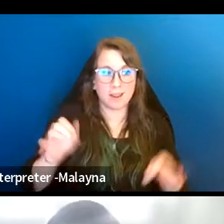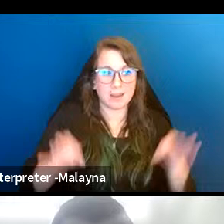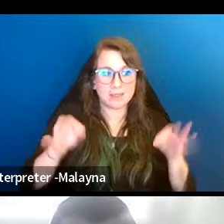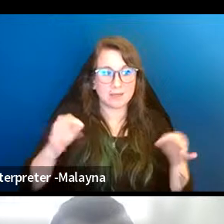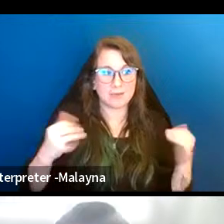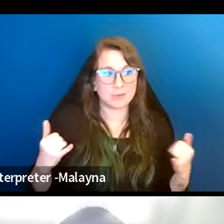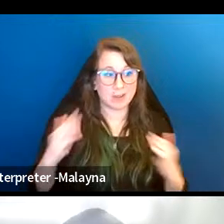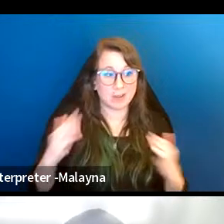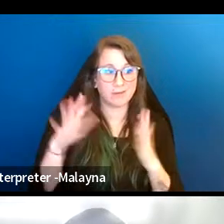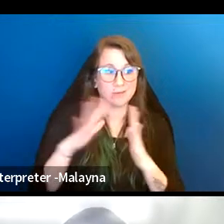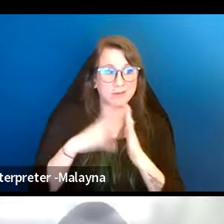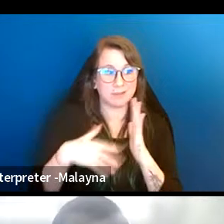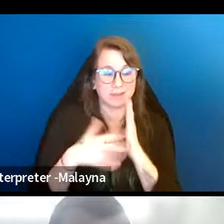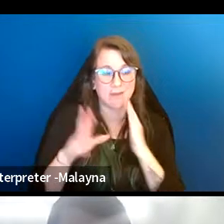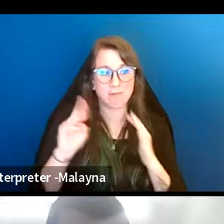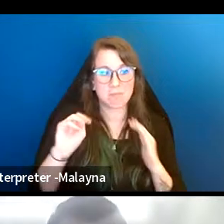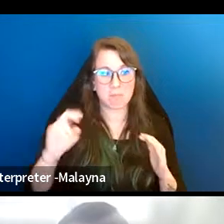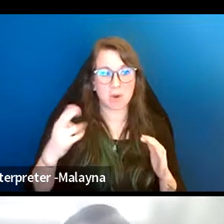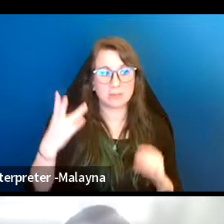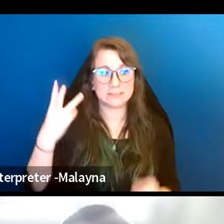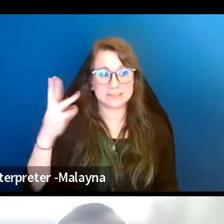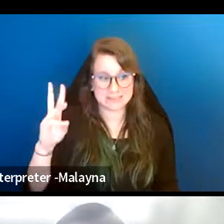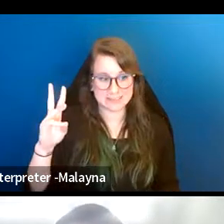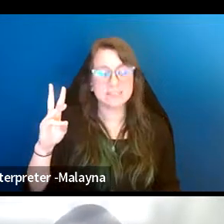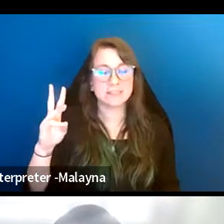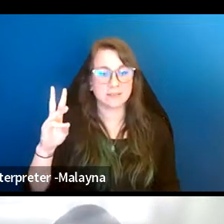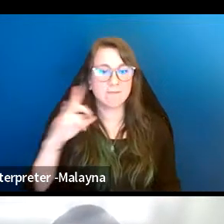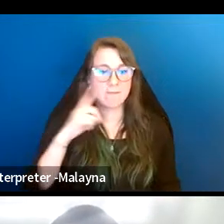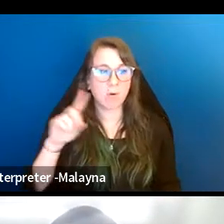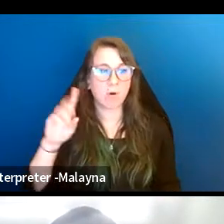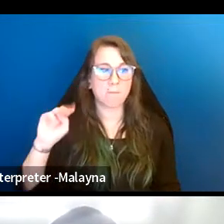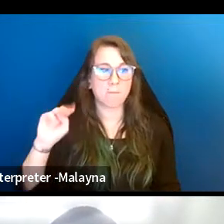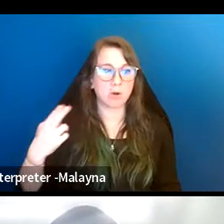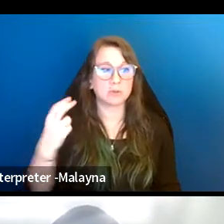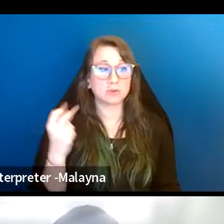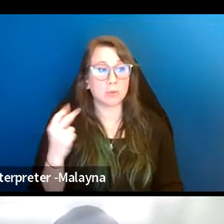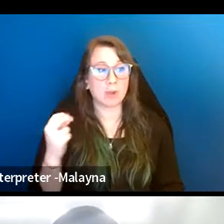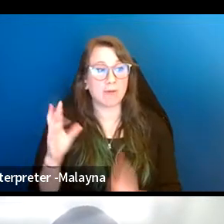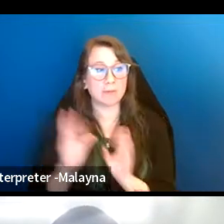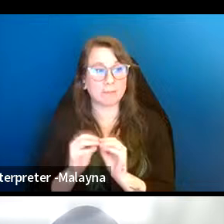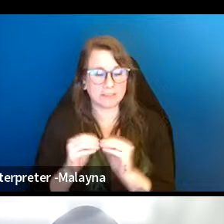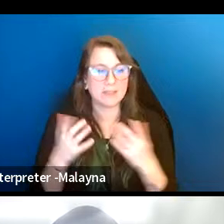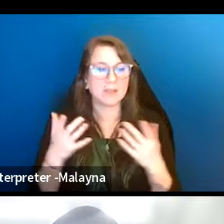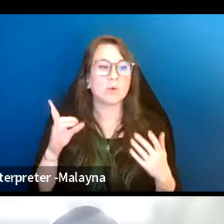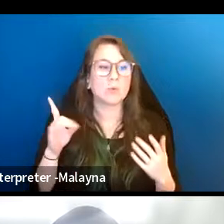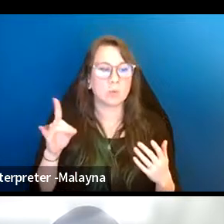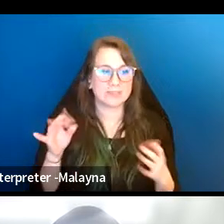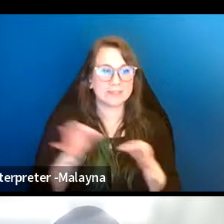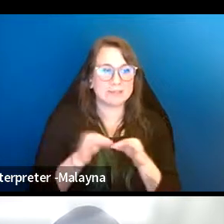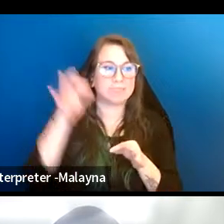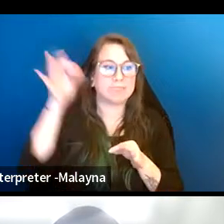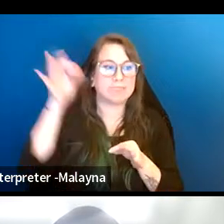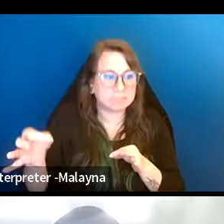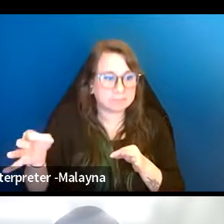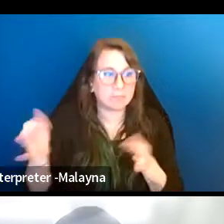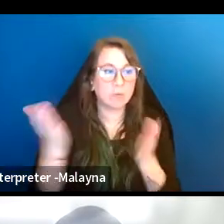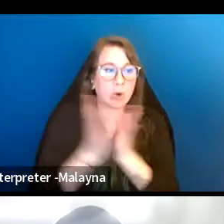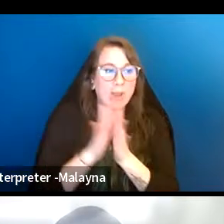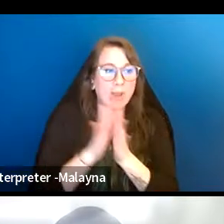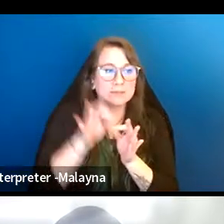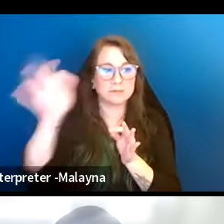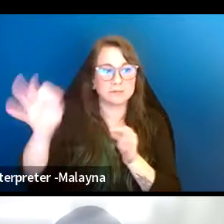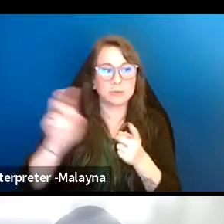March 6th, which would have been before your March 12th meeting. So we did request postponement to March 20th or a later